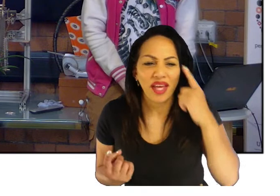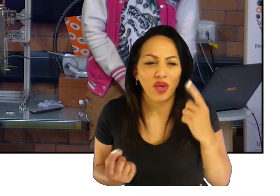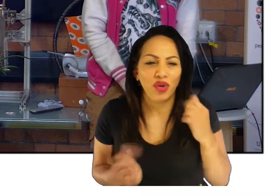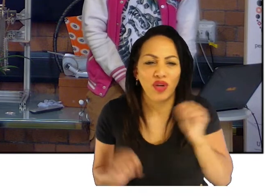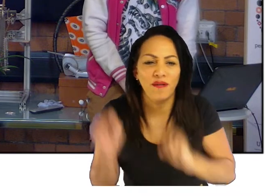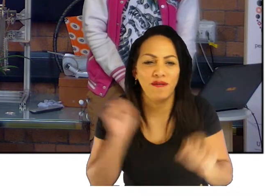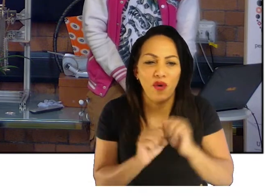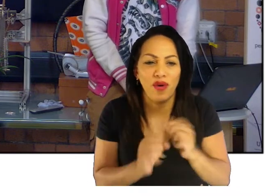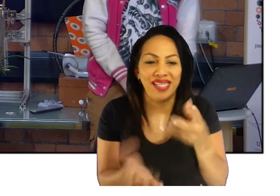that is more functional where we are now?